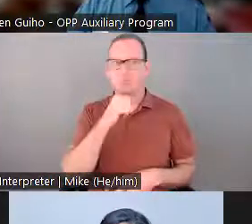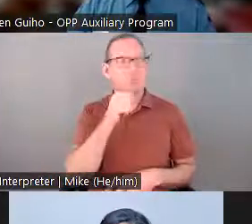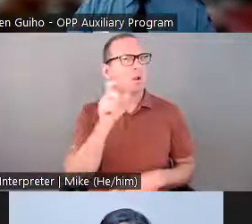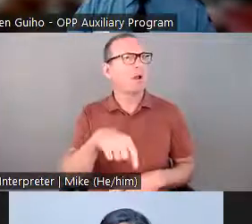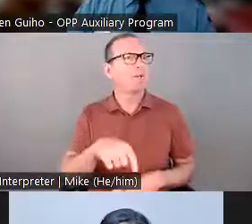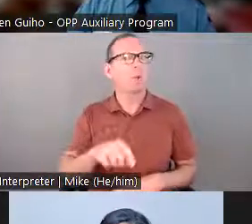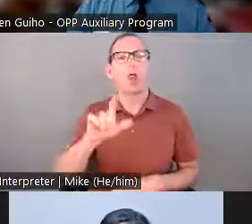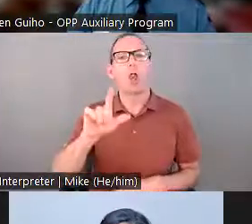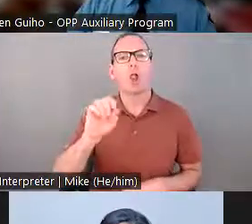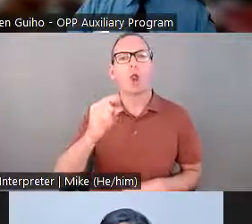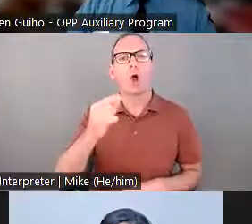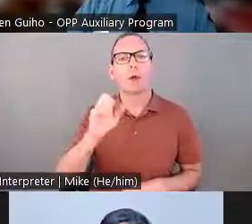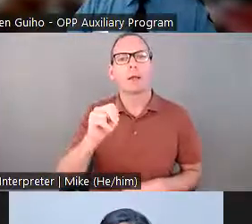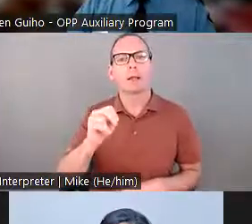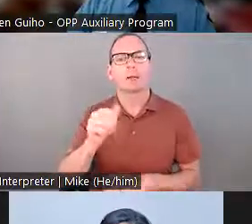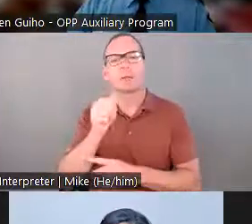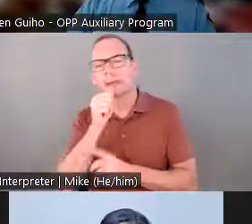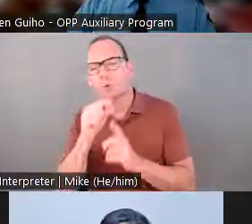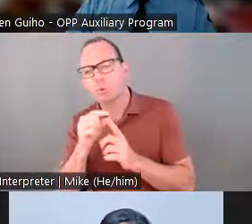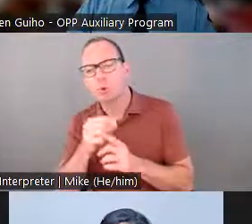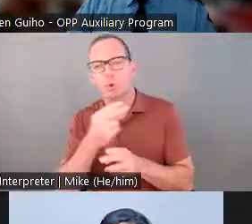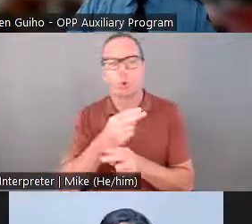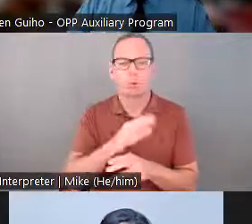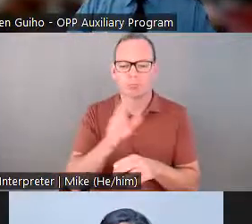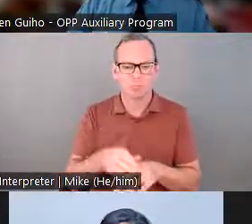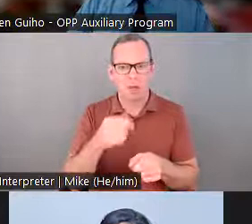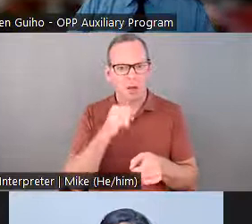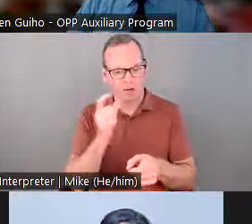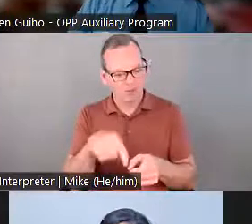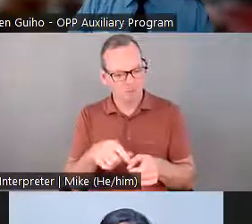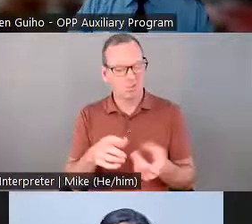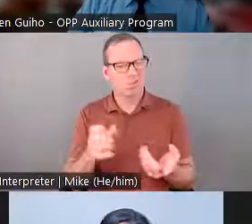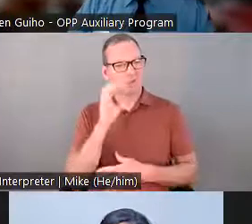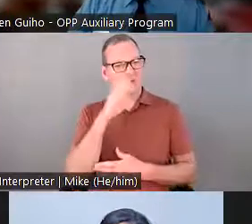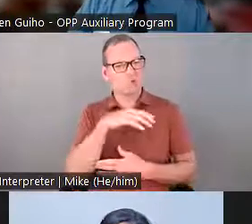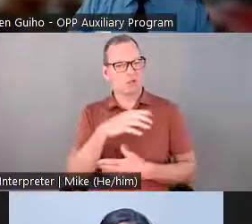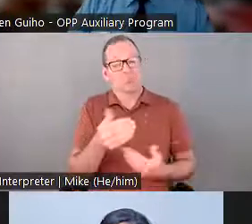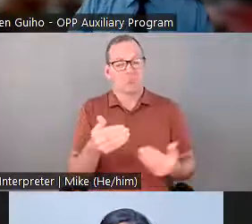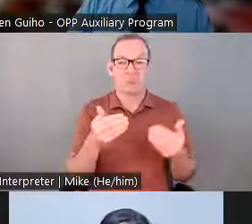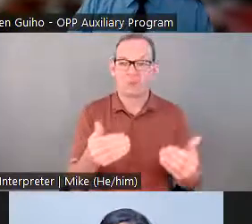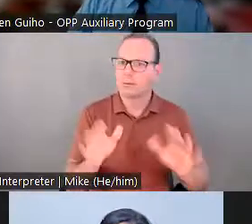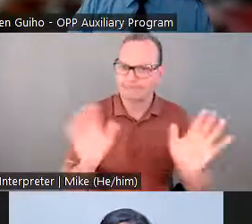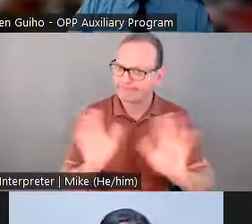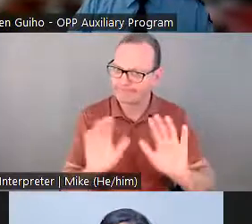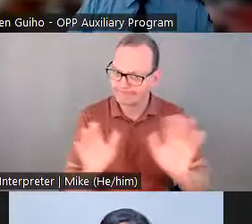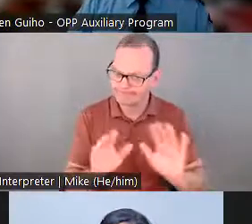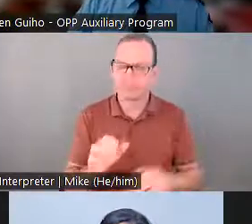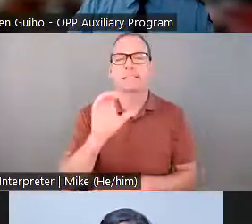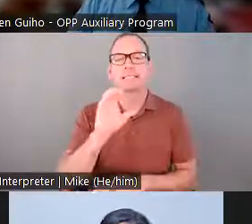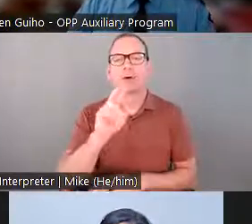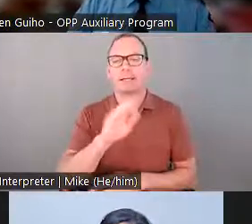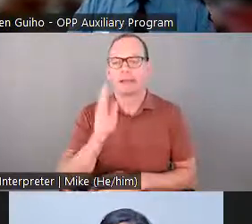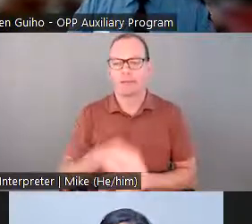They don't usually send unsolicited communications for you to just click a link and enter personal information. That doesn't